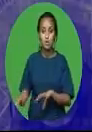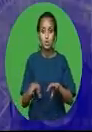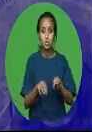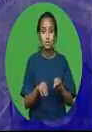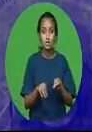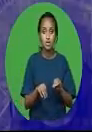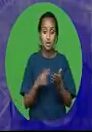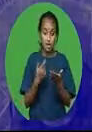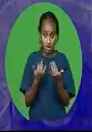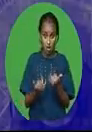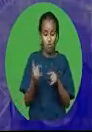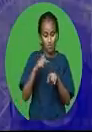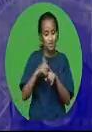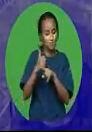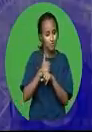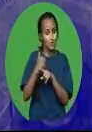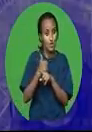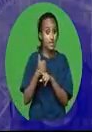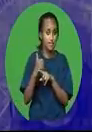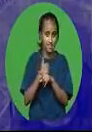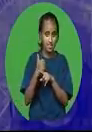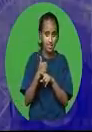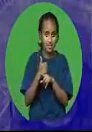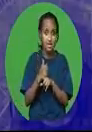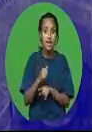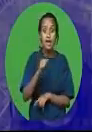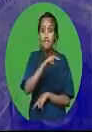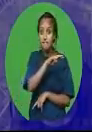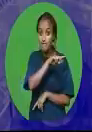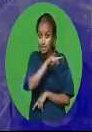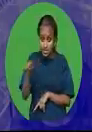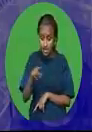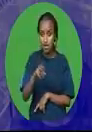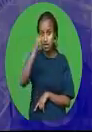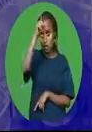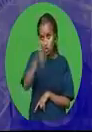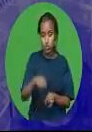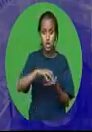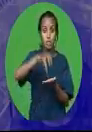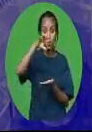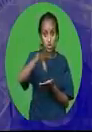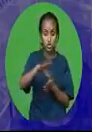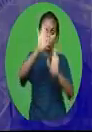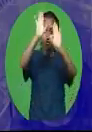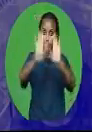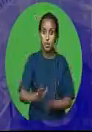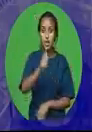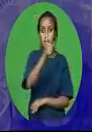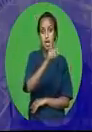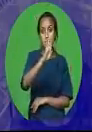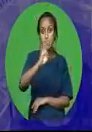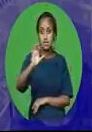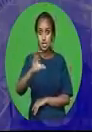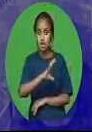Students, it's now time for an activity. Vertical and horizontal projections of plane ABC